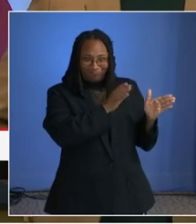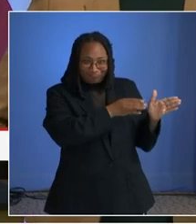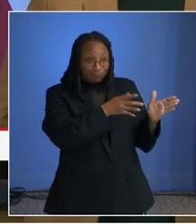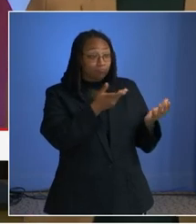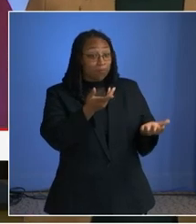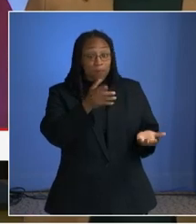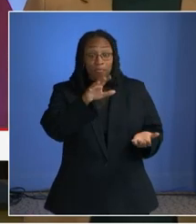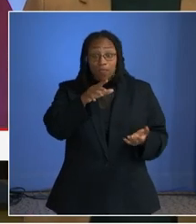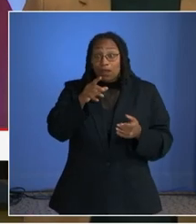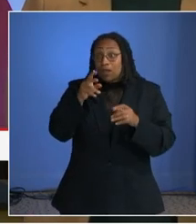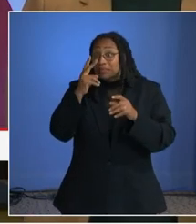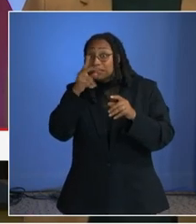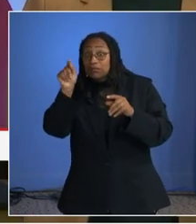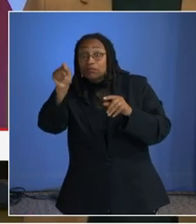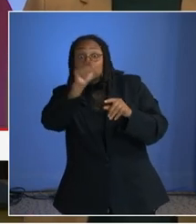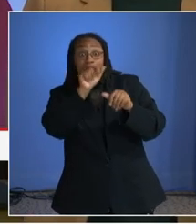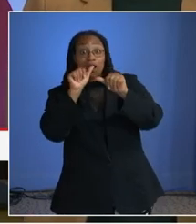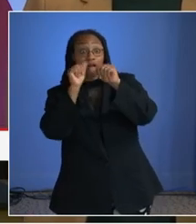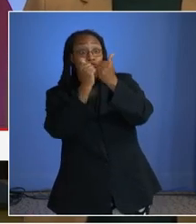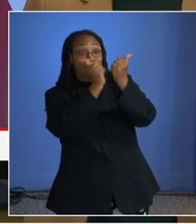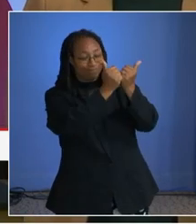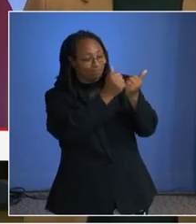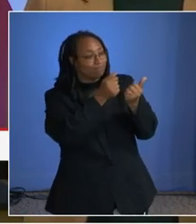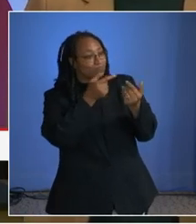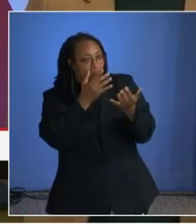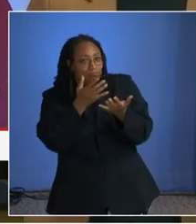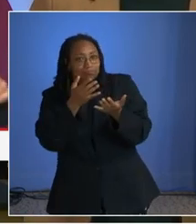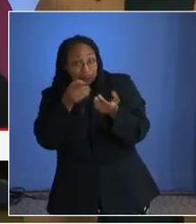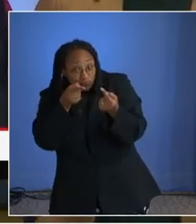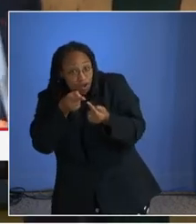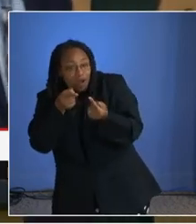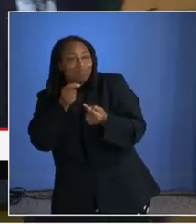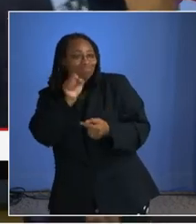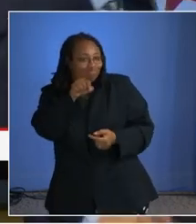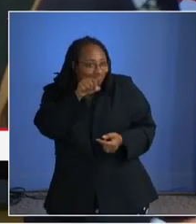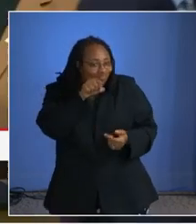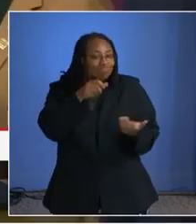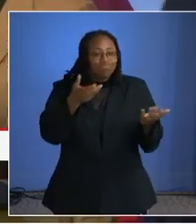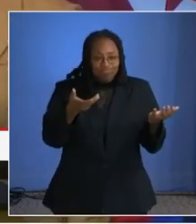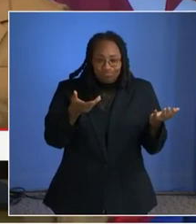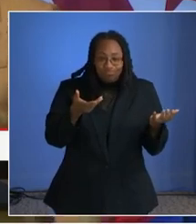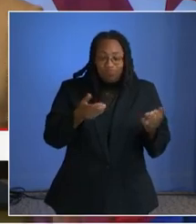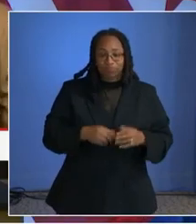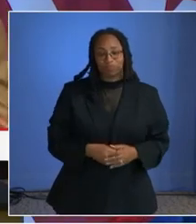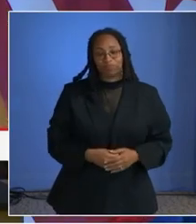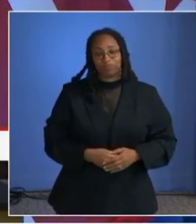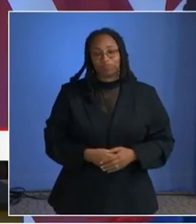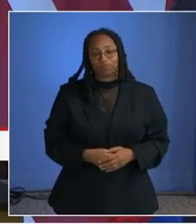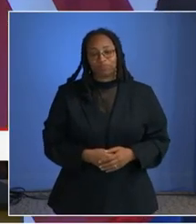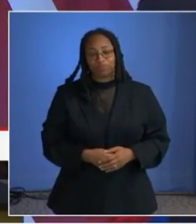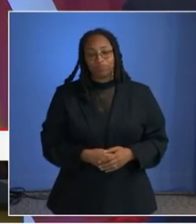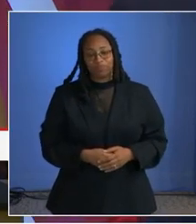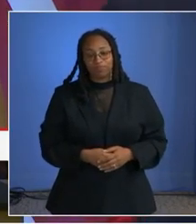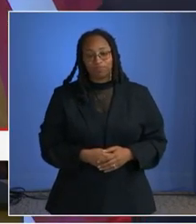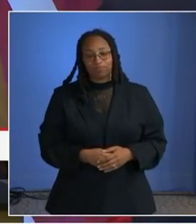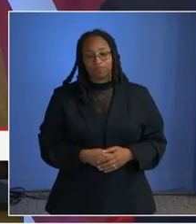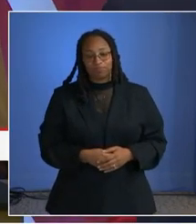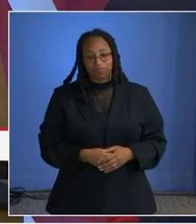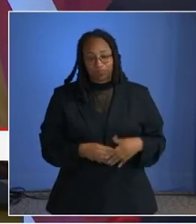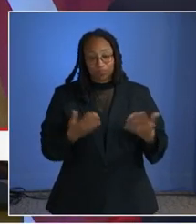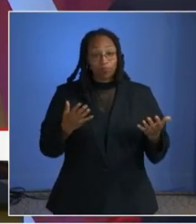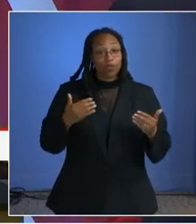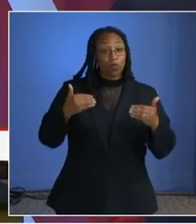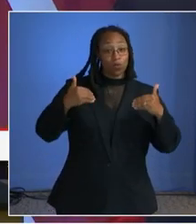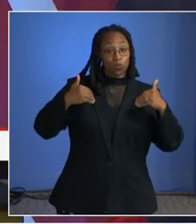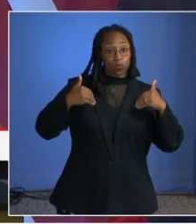keep their youth development officers. Thank you. Yes, Megan. To follow up on that. Sure. So